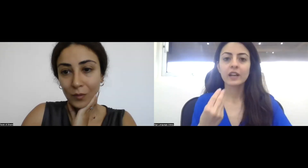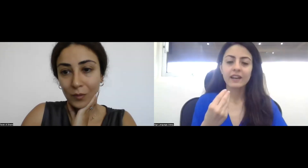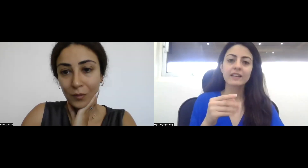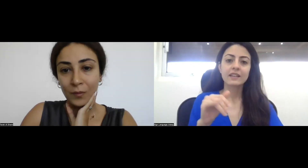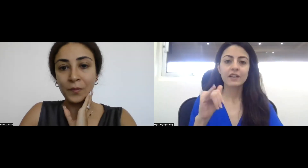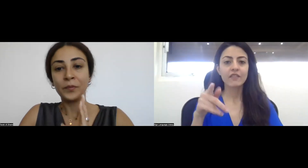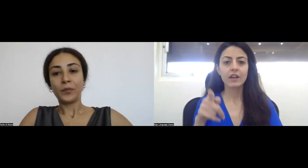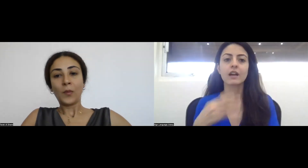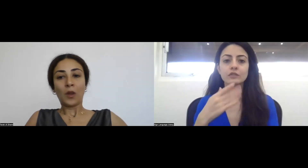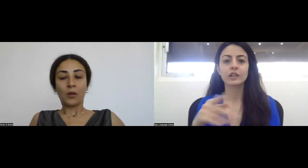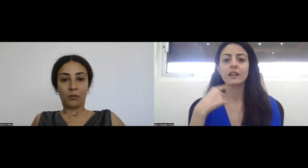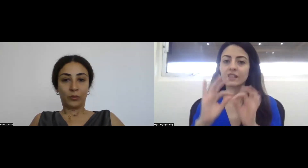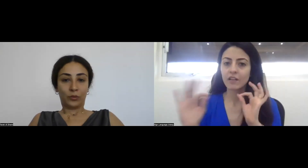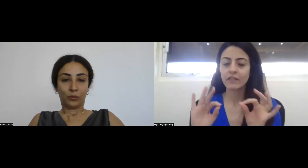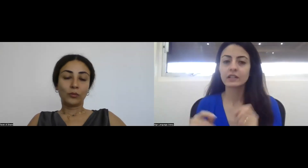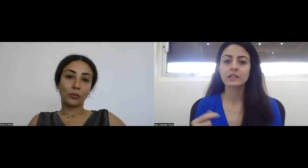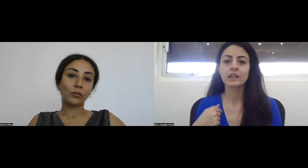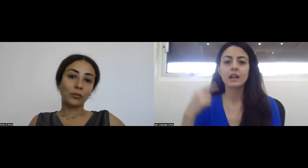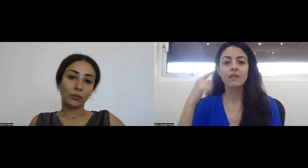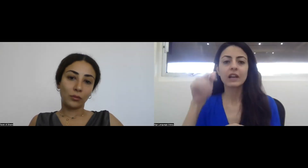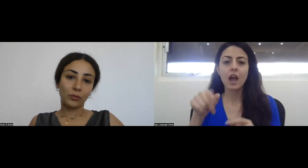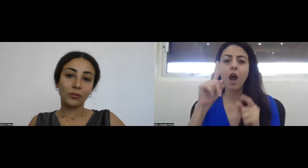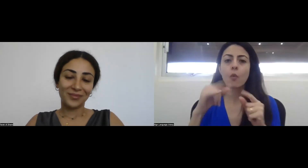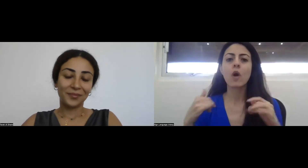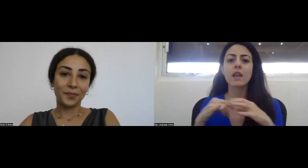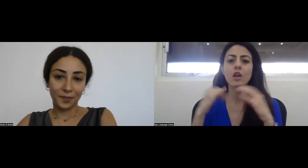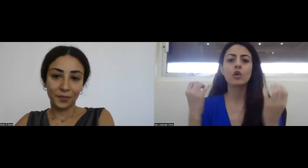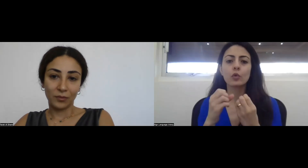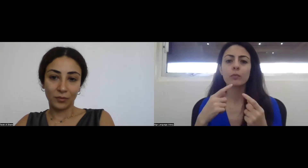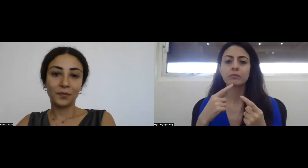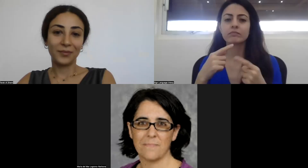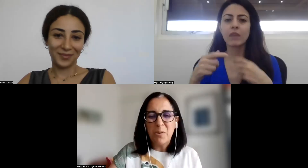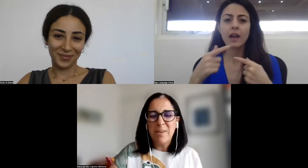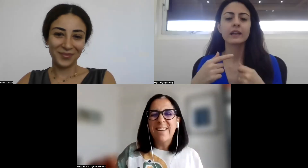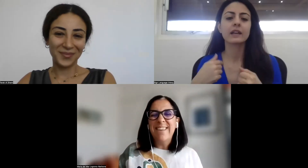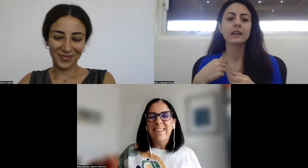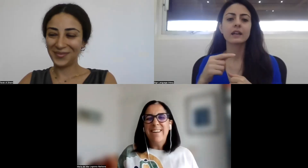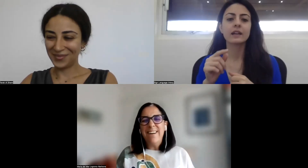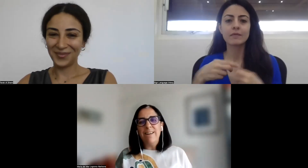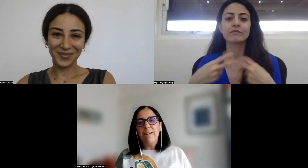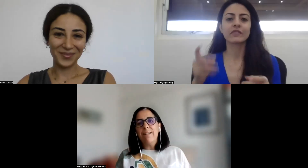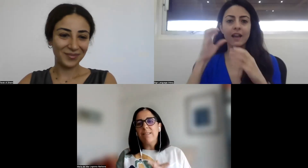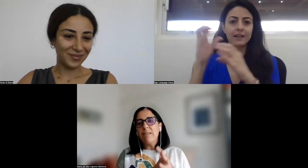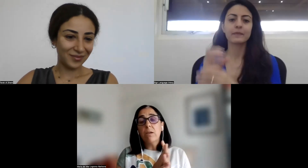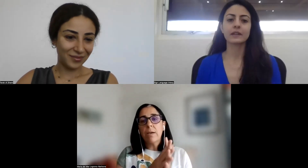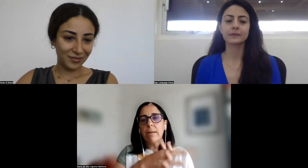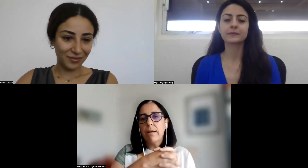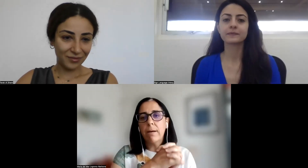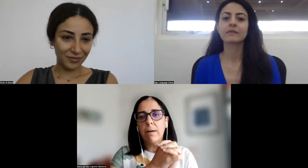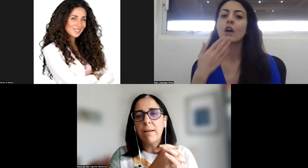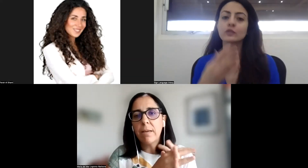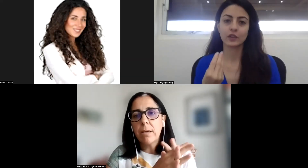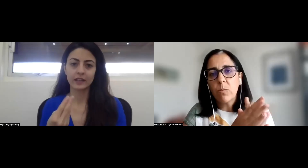yes, indeed, I think this is just a first webinar. And as we can all, let me just put my video on. Thank you